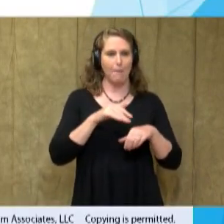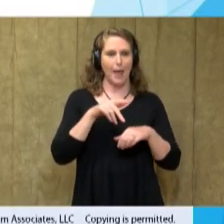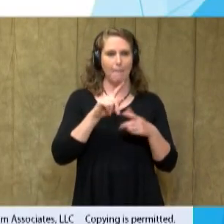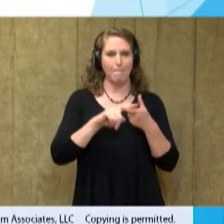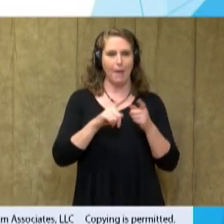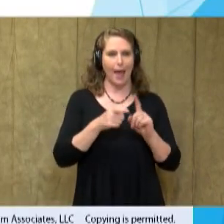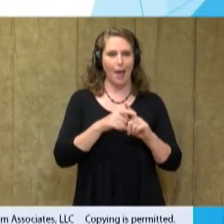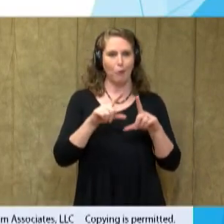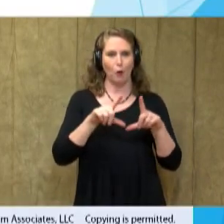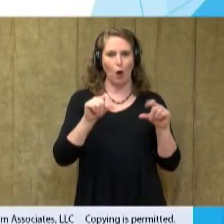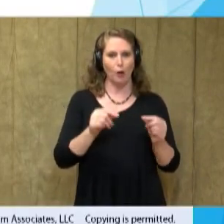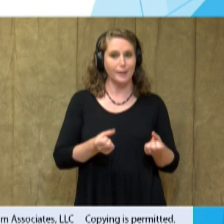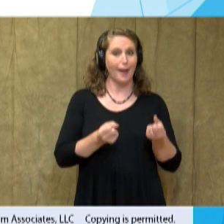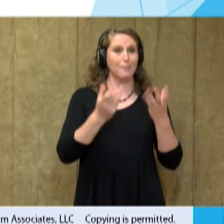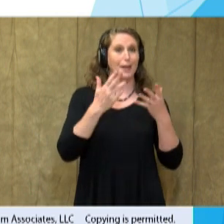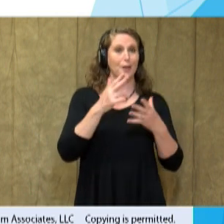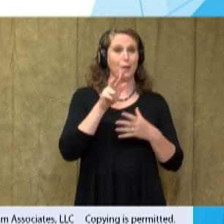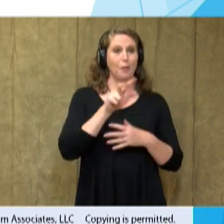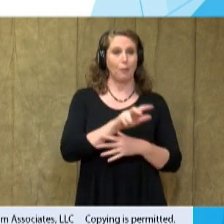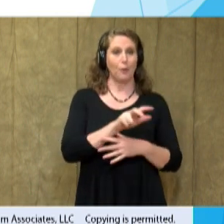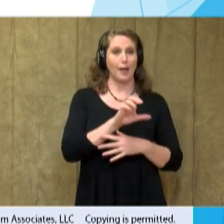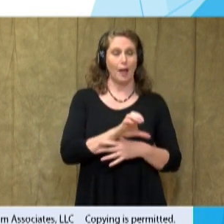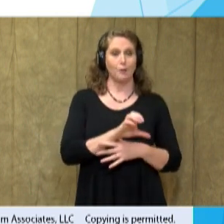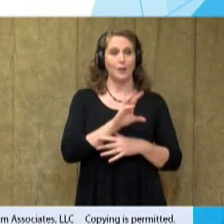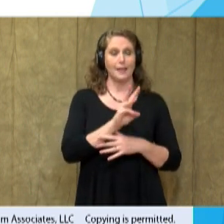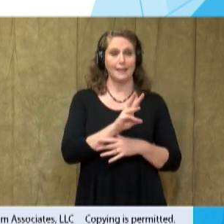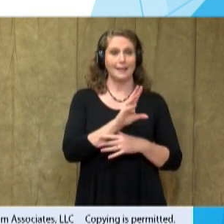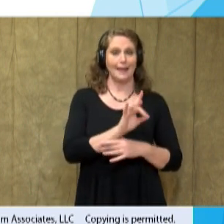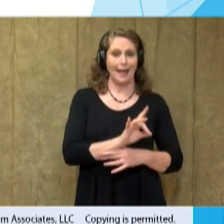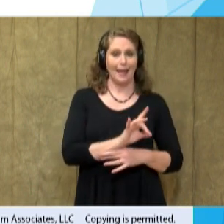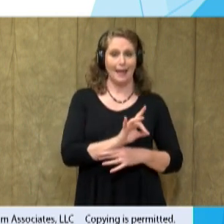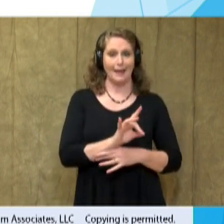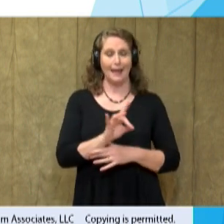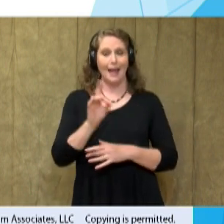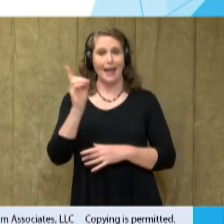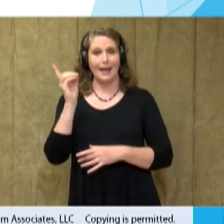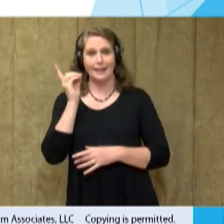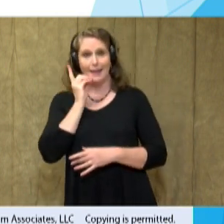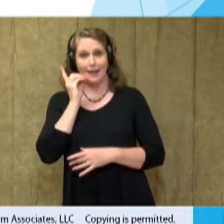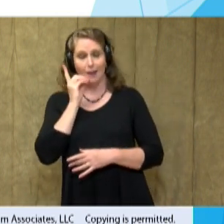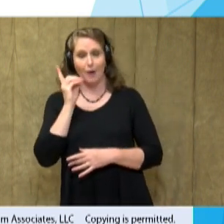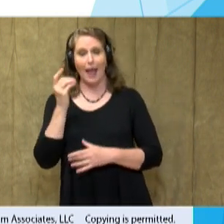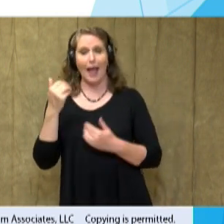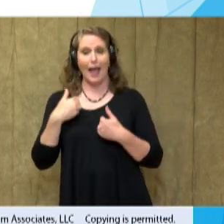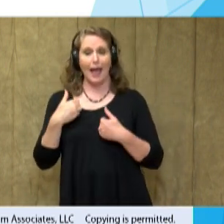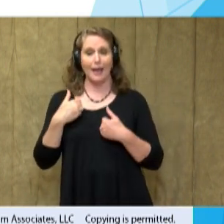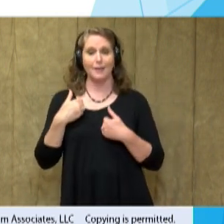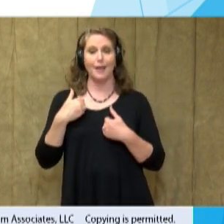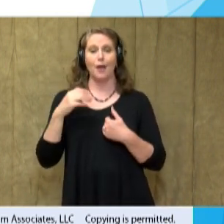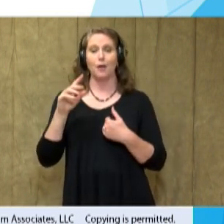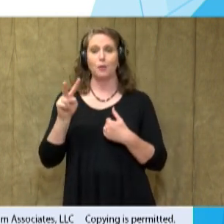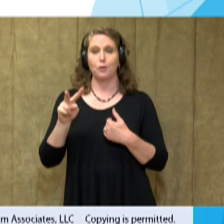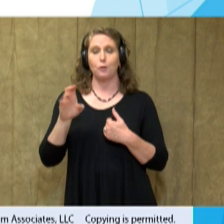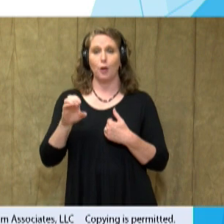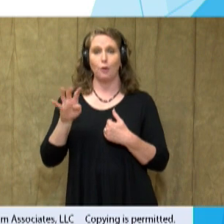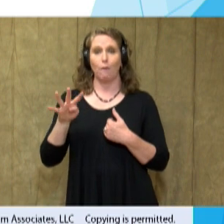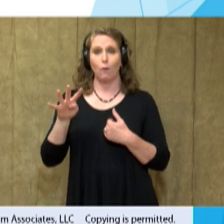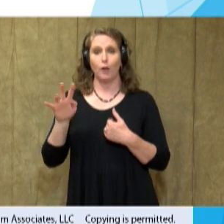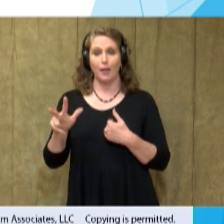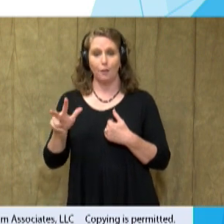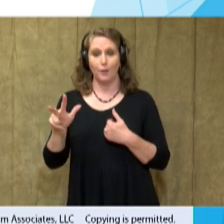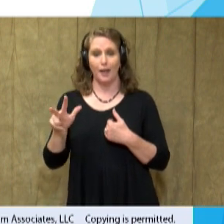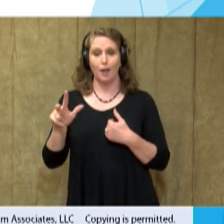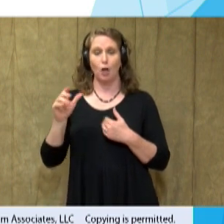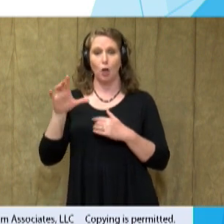Pal cards. Dara has 243 cards. How many more cards